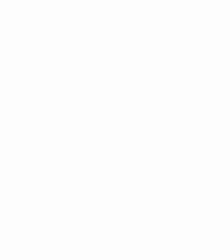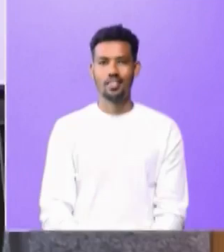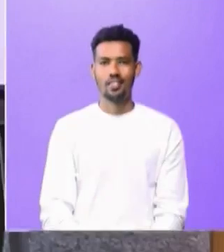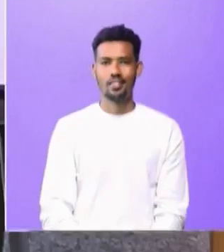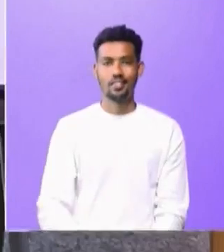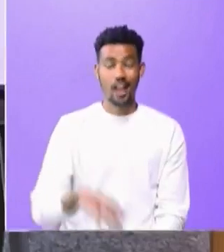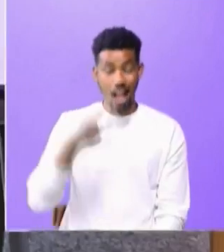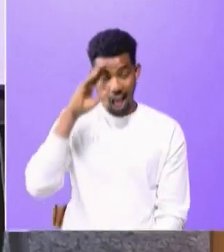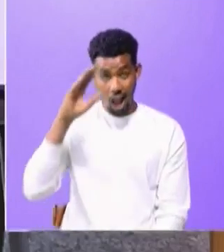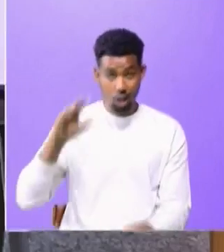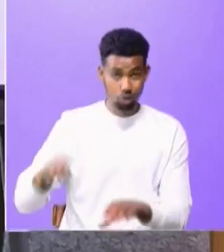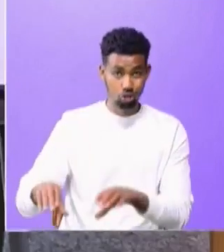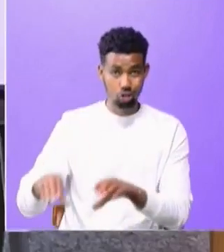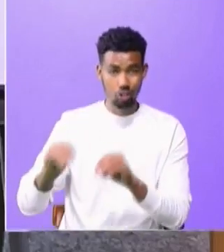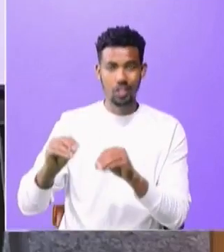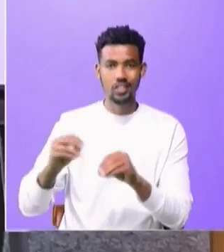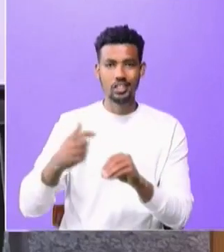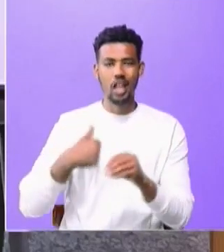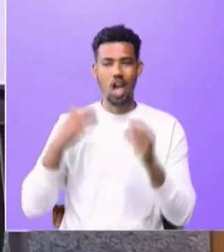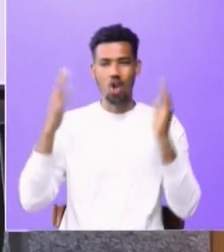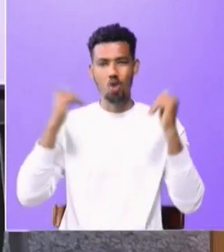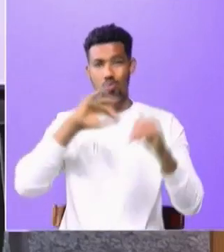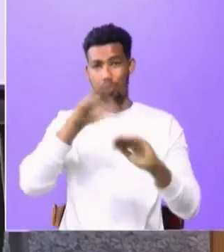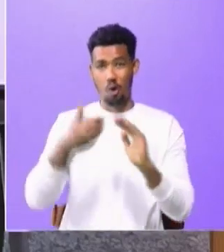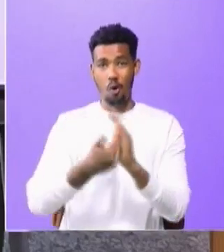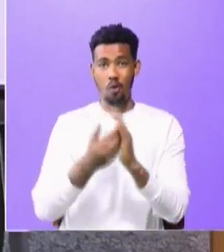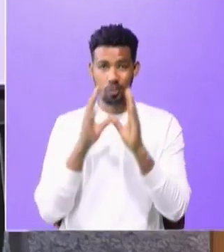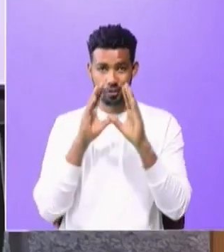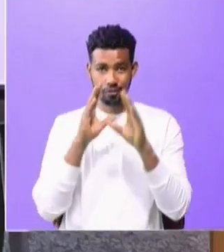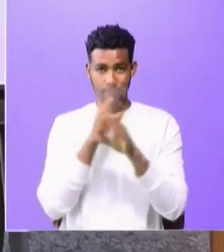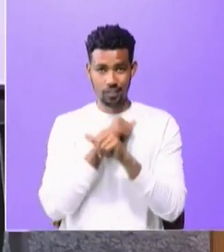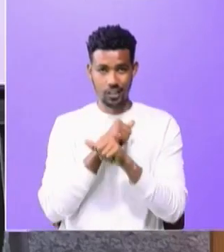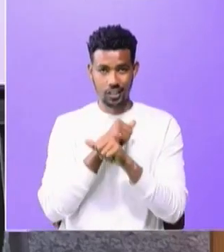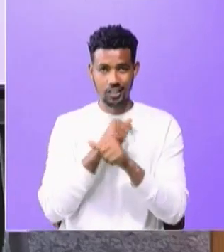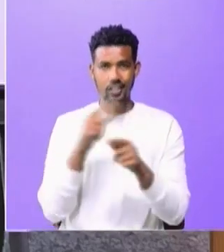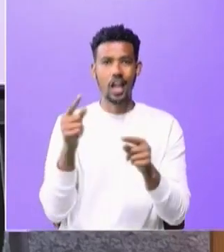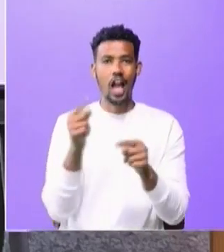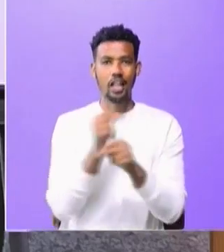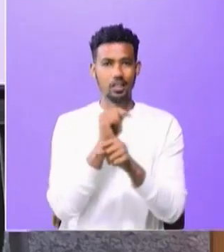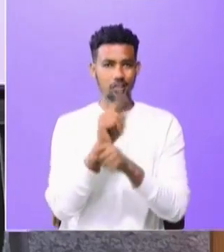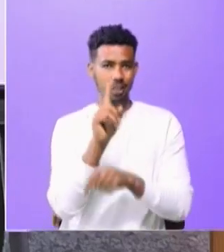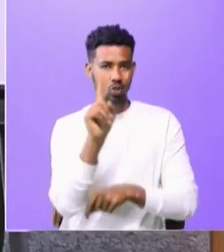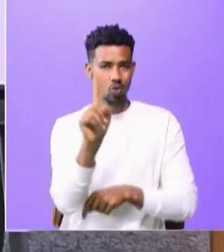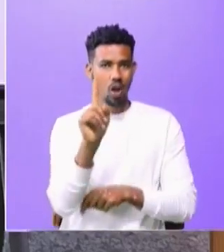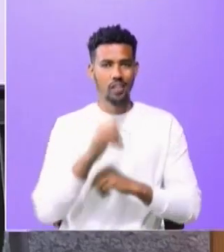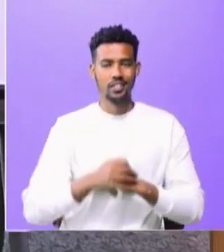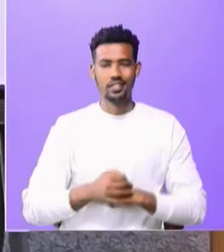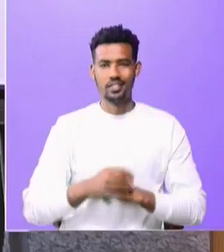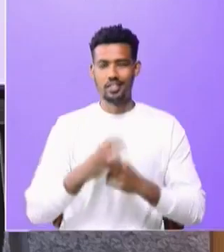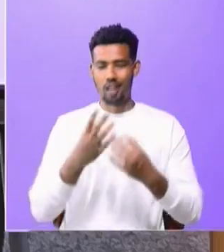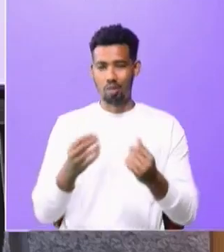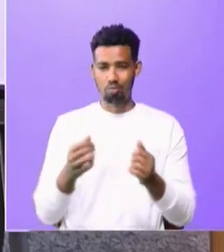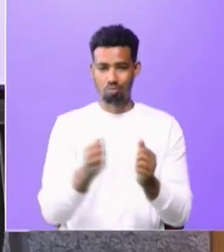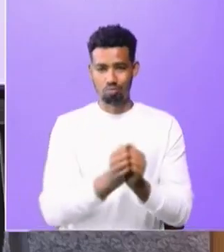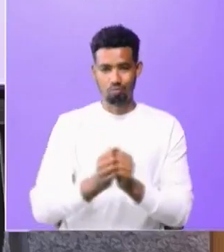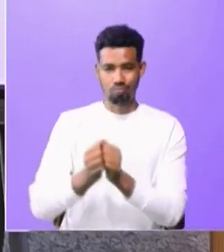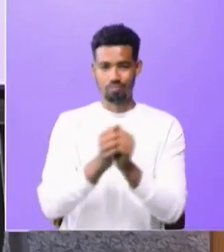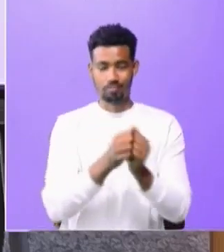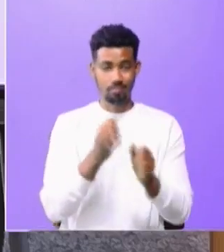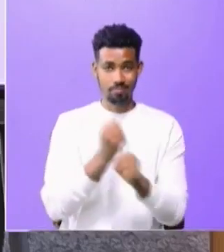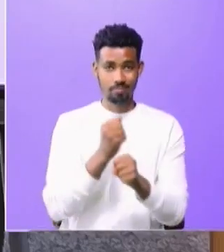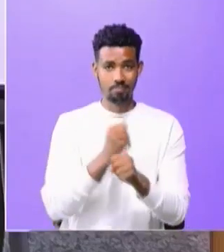Hello students, I hope you all have finished activity 1. Let us practice together and let me give